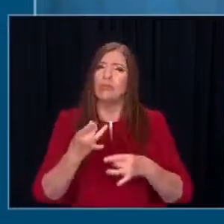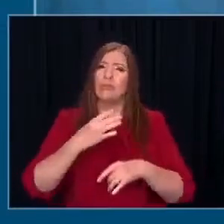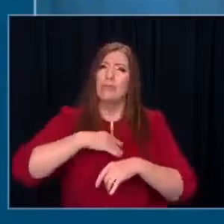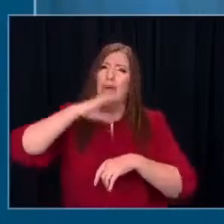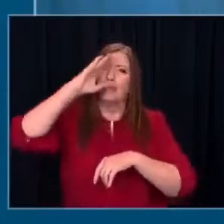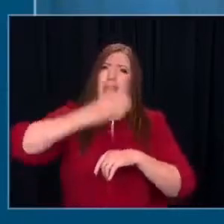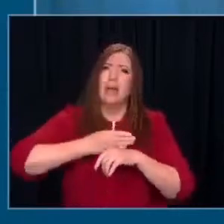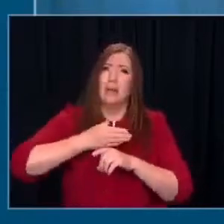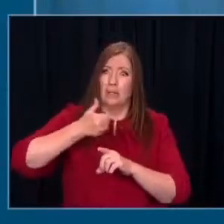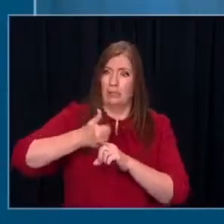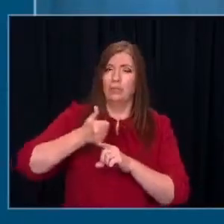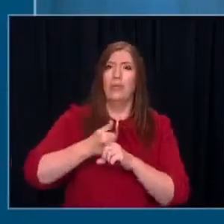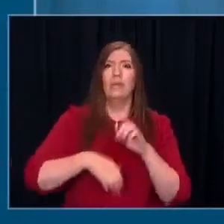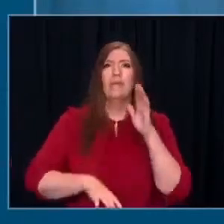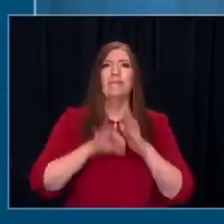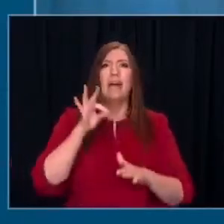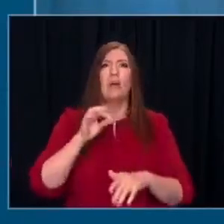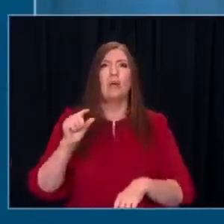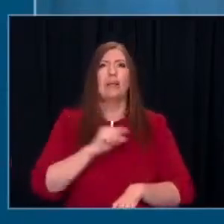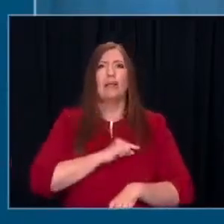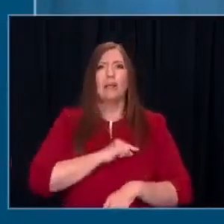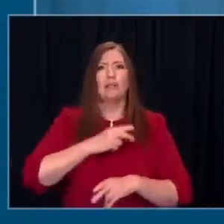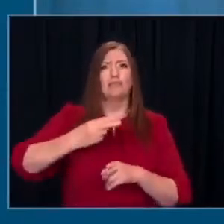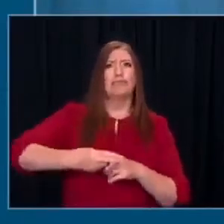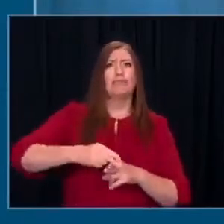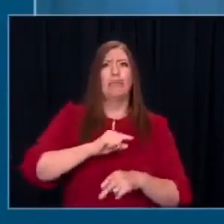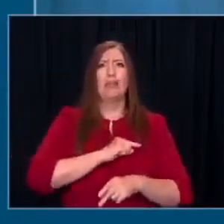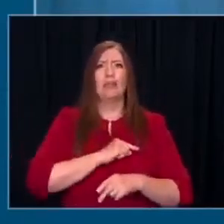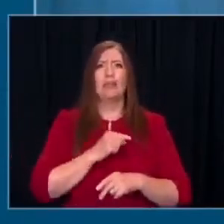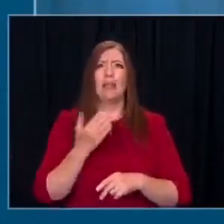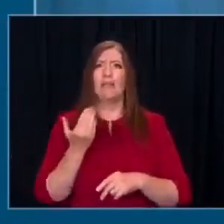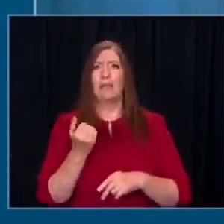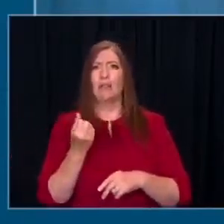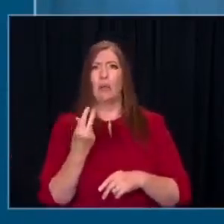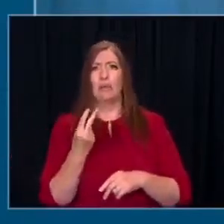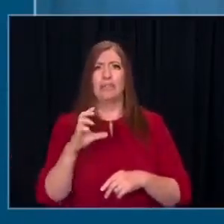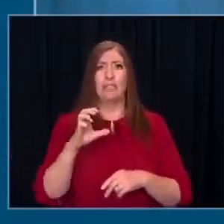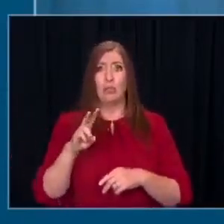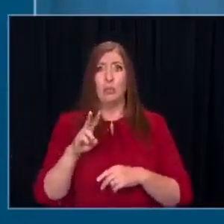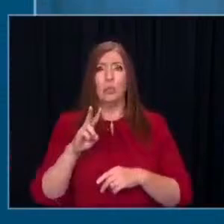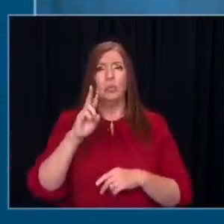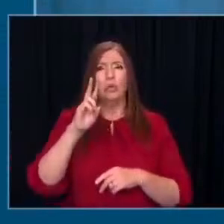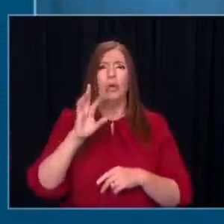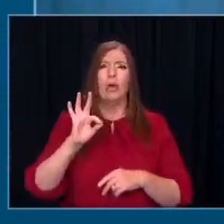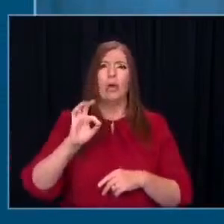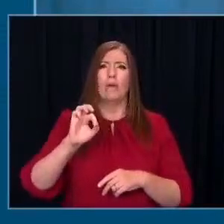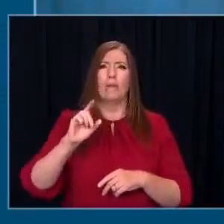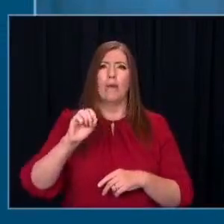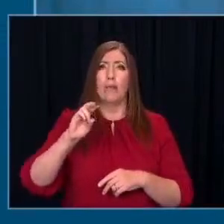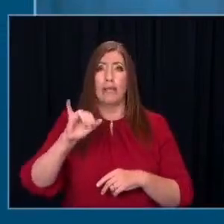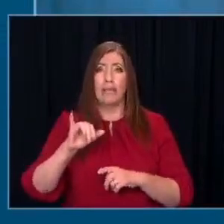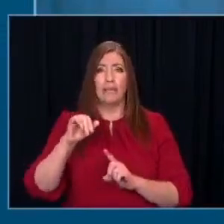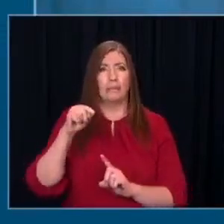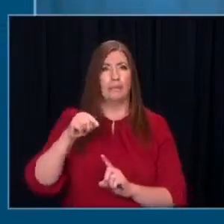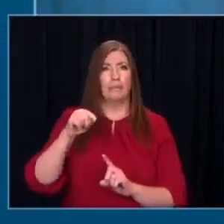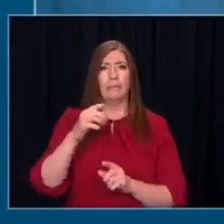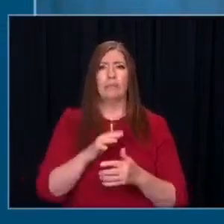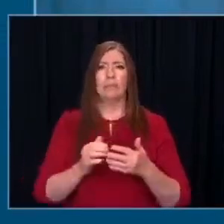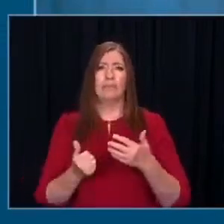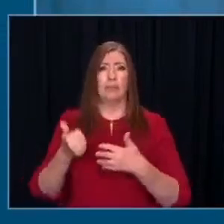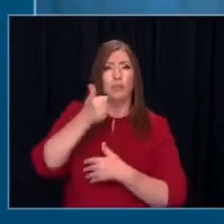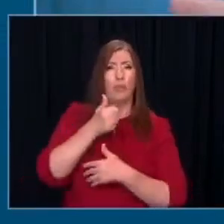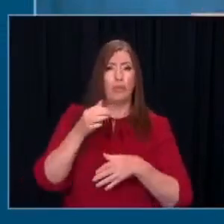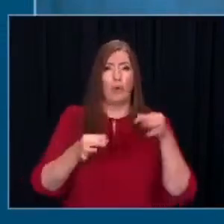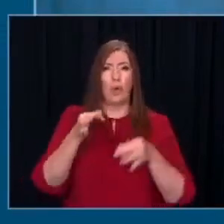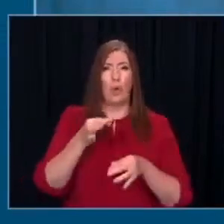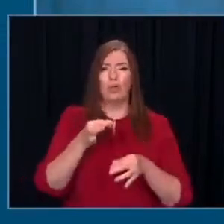was convicted, of the 1512C2, which is the felony, was overturned by the Supreme Court